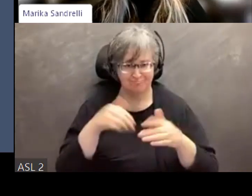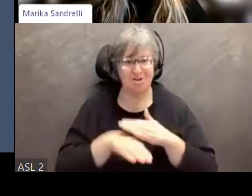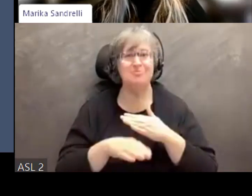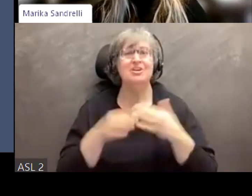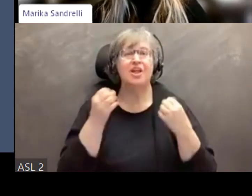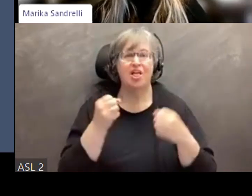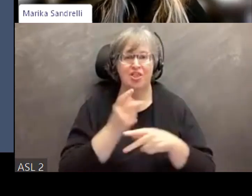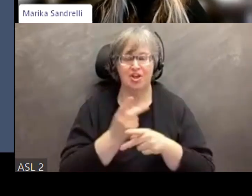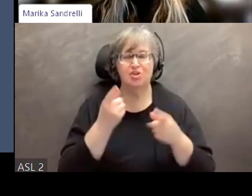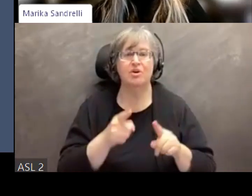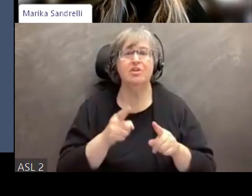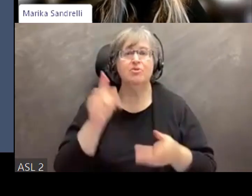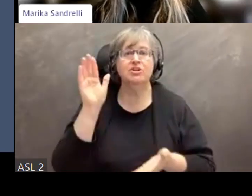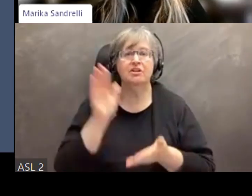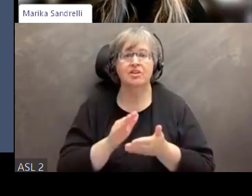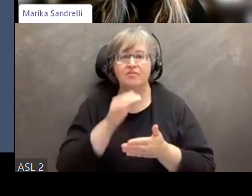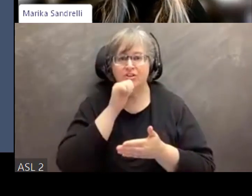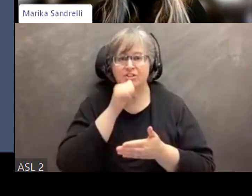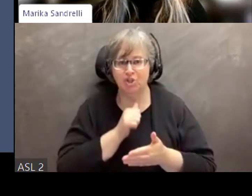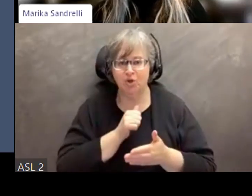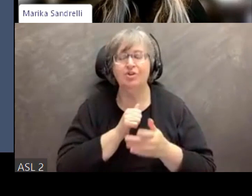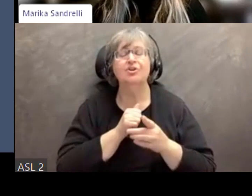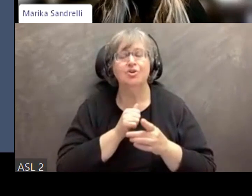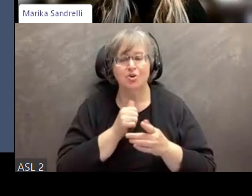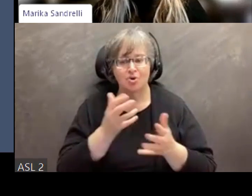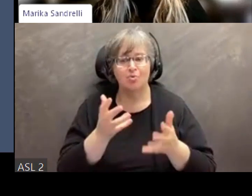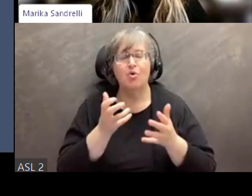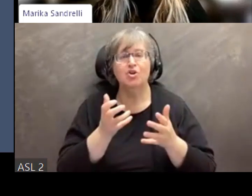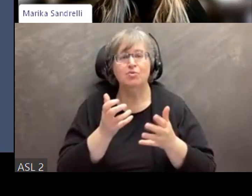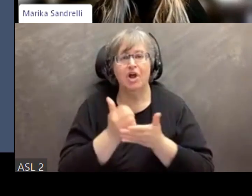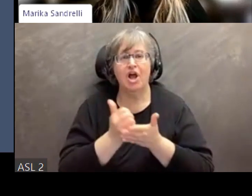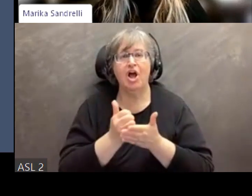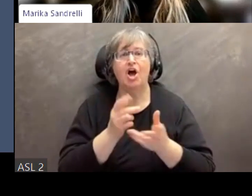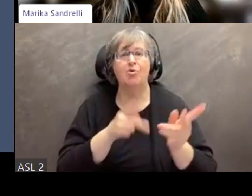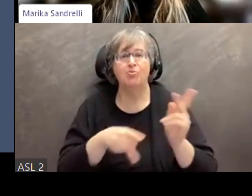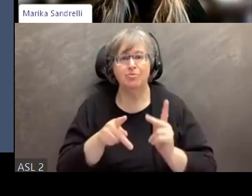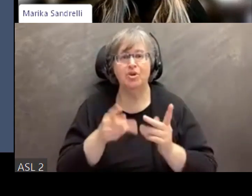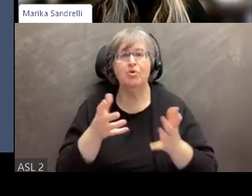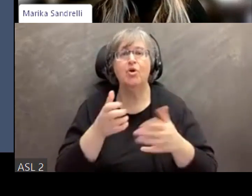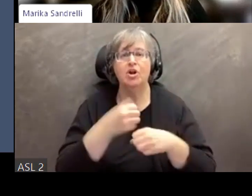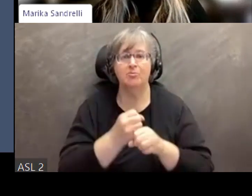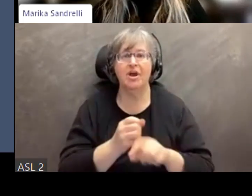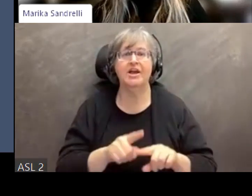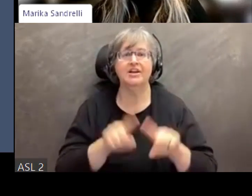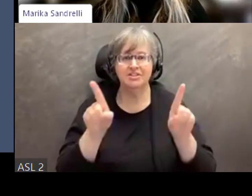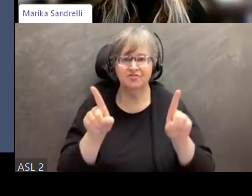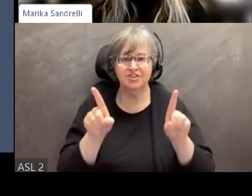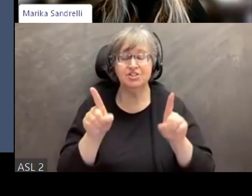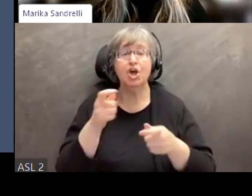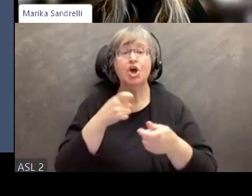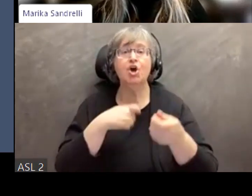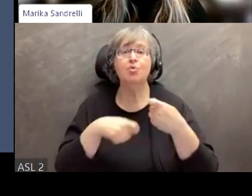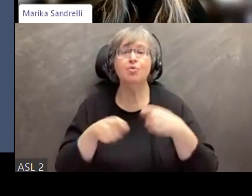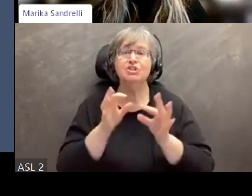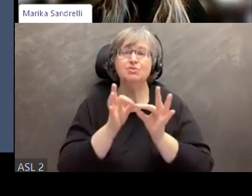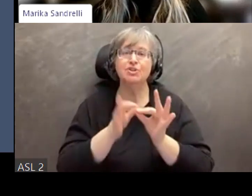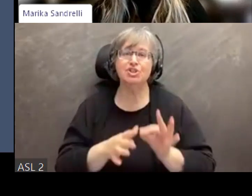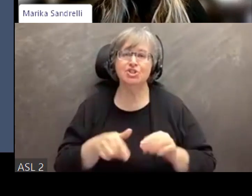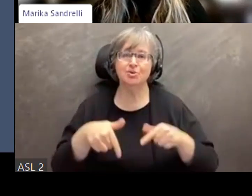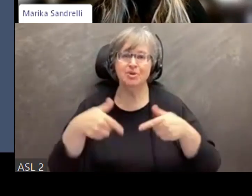into healthcare because they want to alleviate suffering. They want to help people. They want to make a